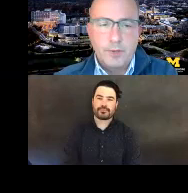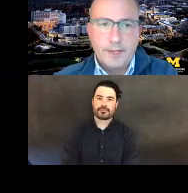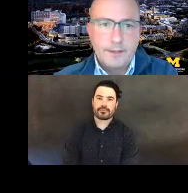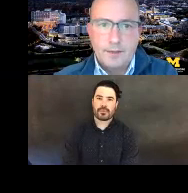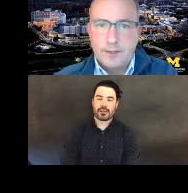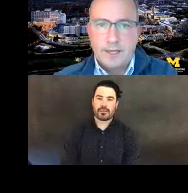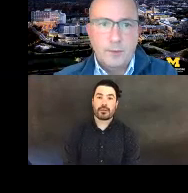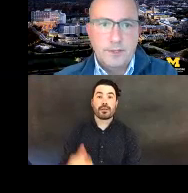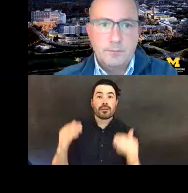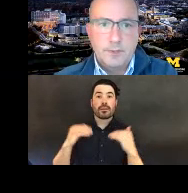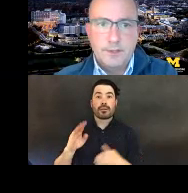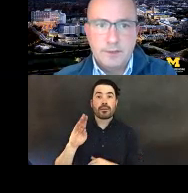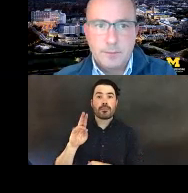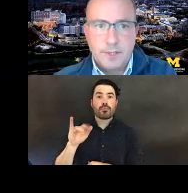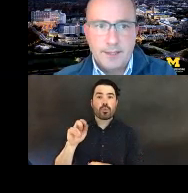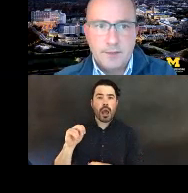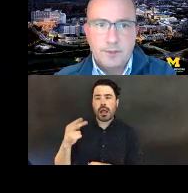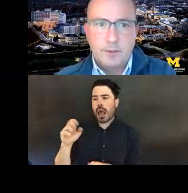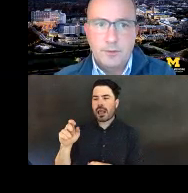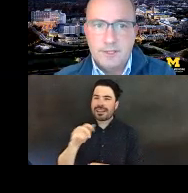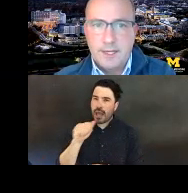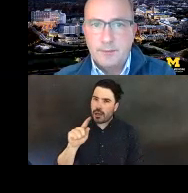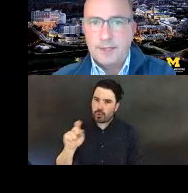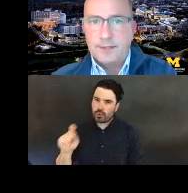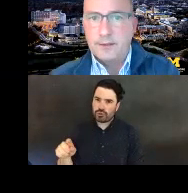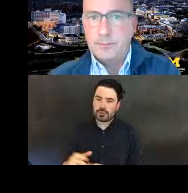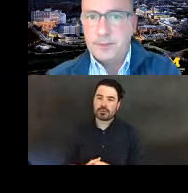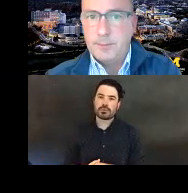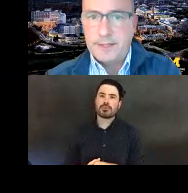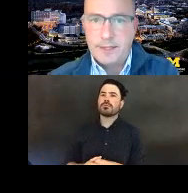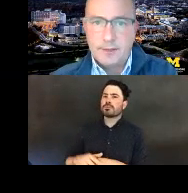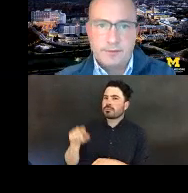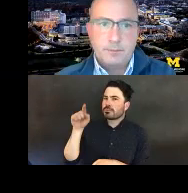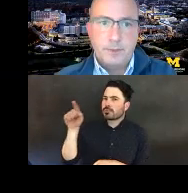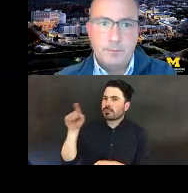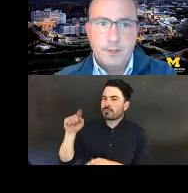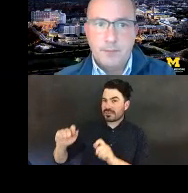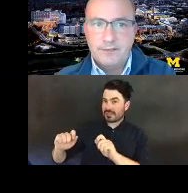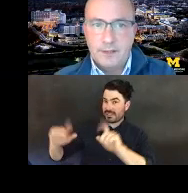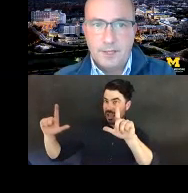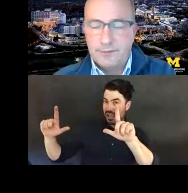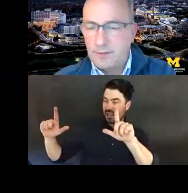For Brian and Helen, not a question, but somebody asked, will the slides related to the dependent care survey be